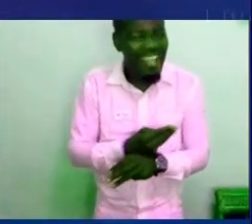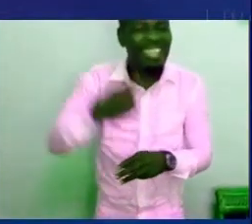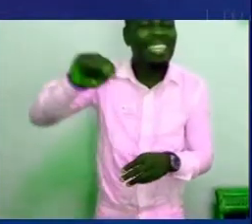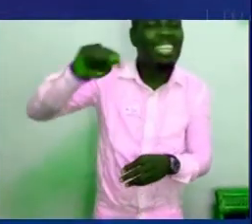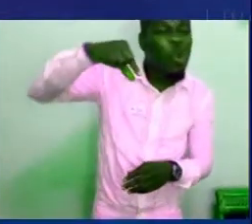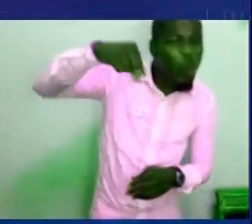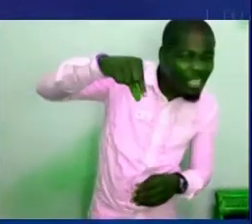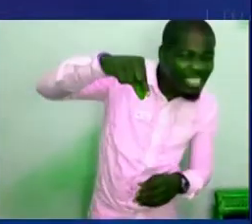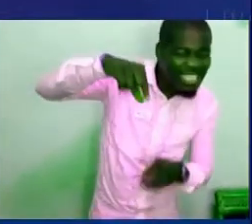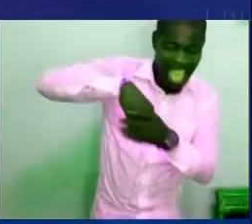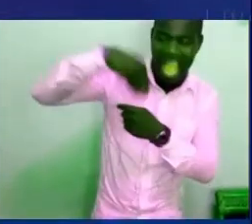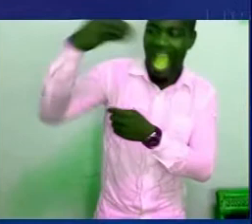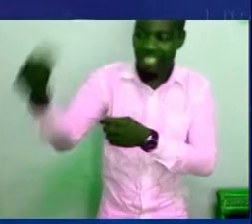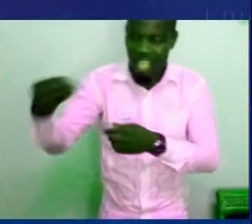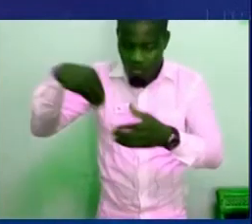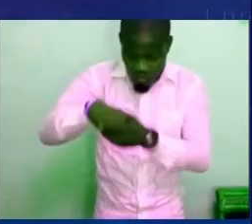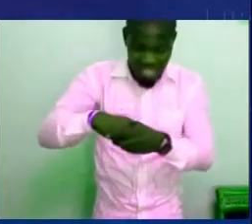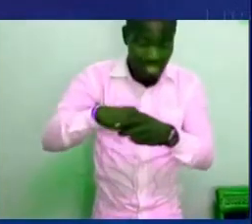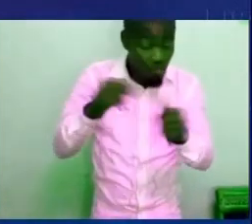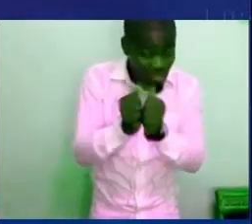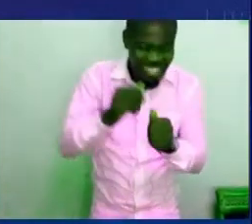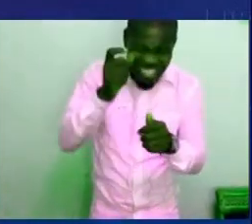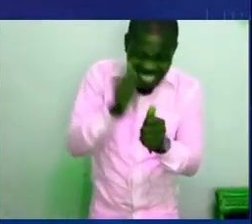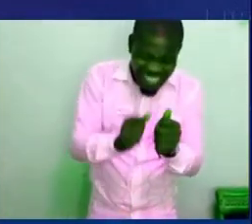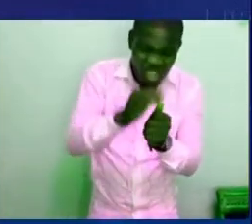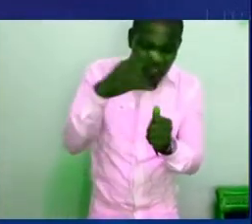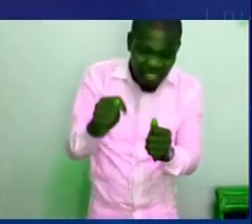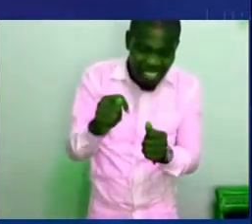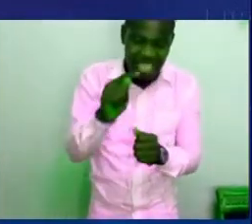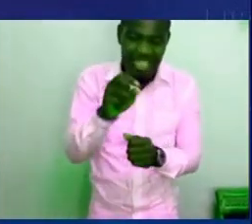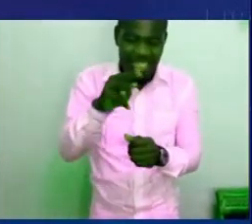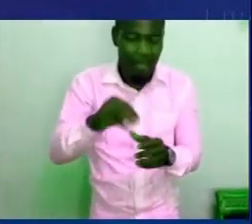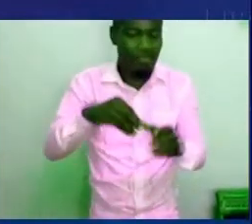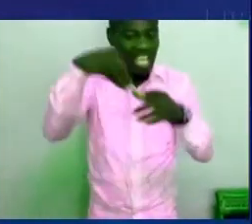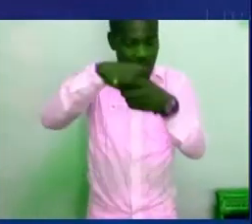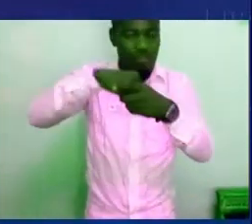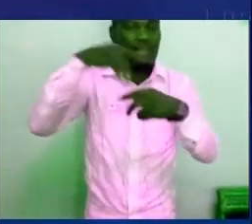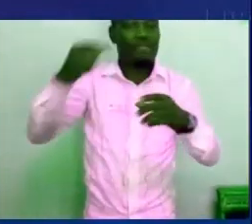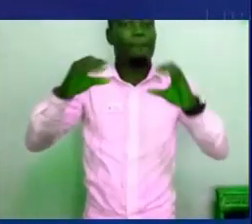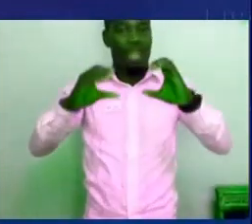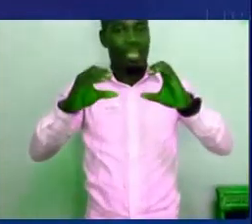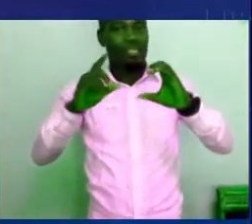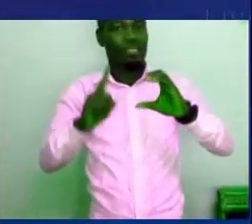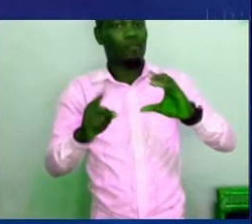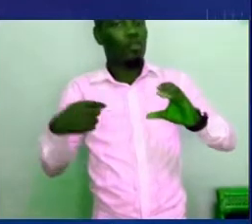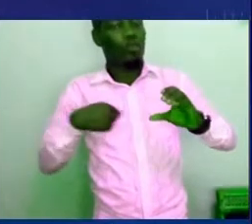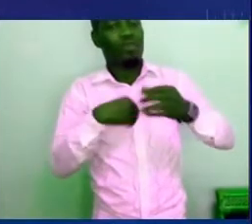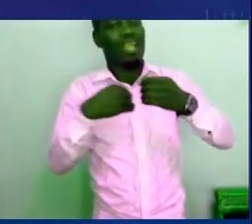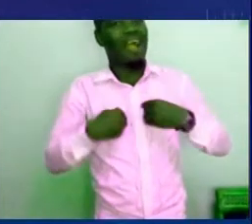multiply the quantity outside with each of the terms in the